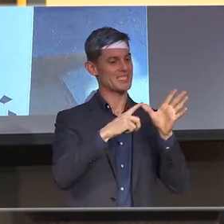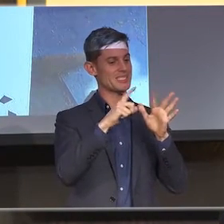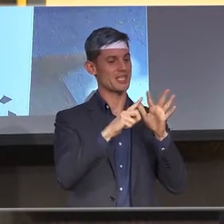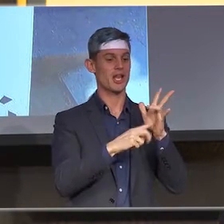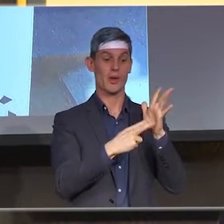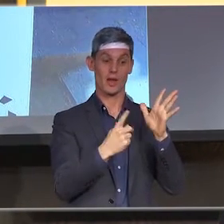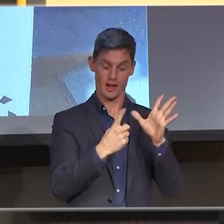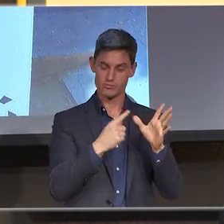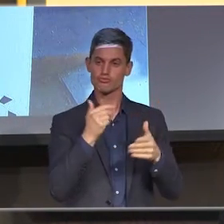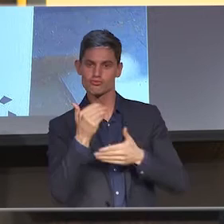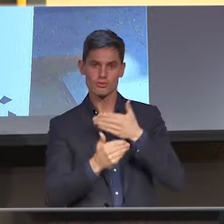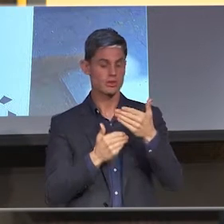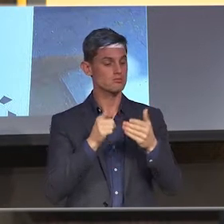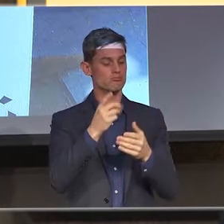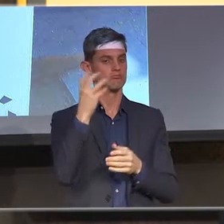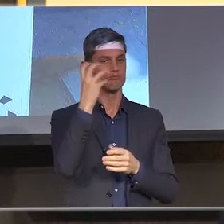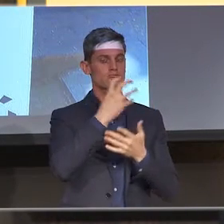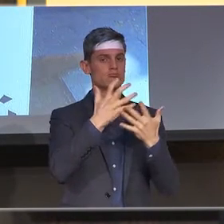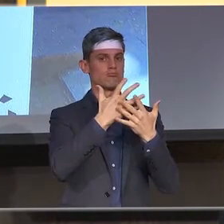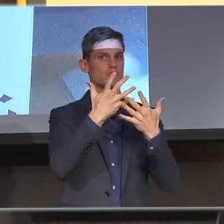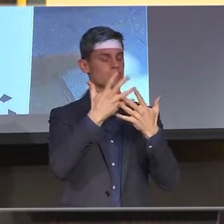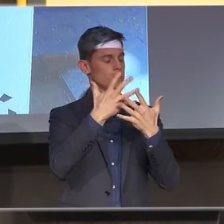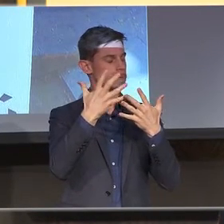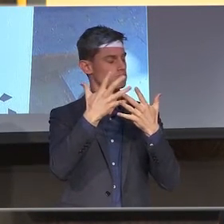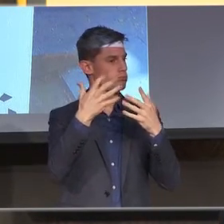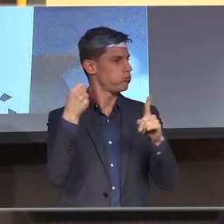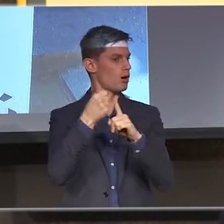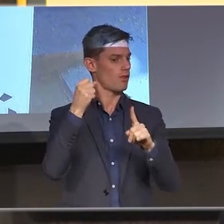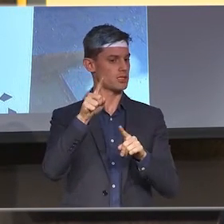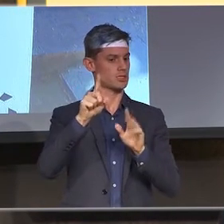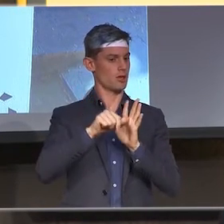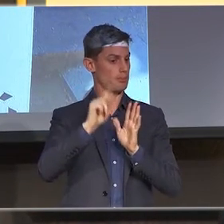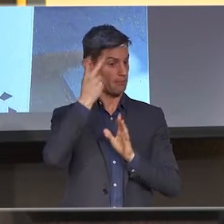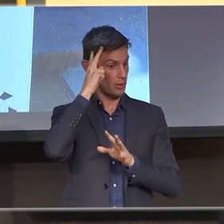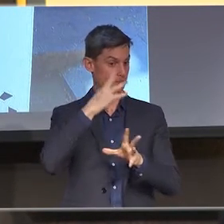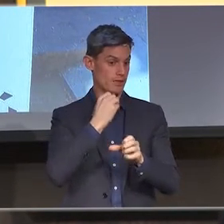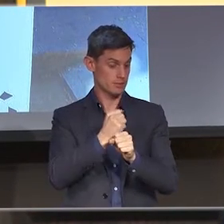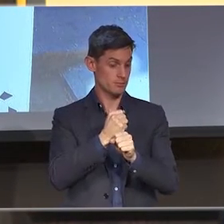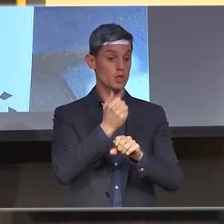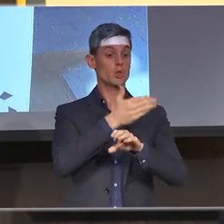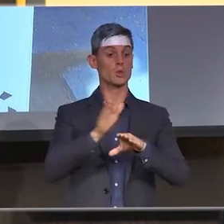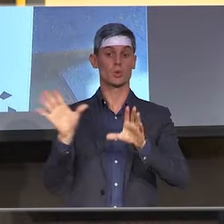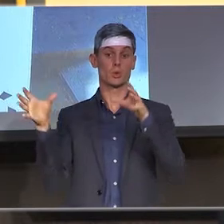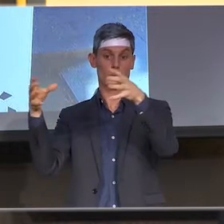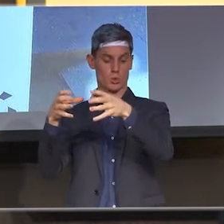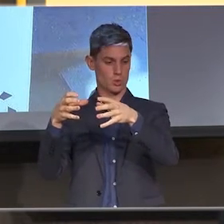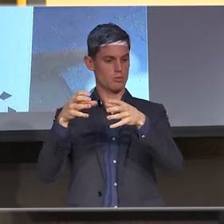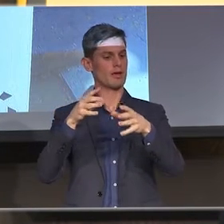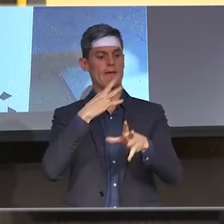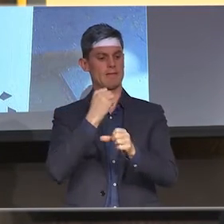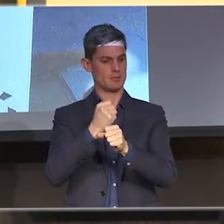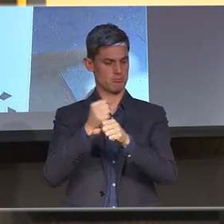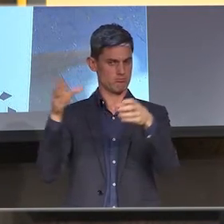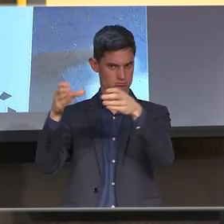would become one of the most significant moments in the political history of that city. A new party called Barcelona en